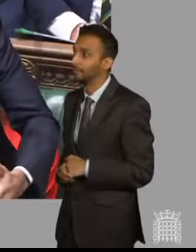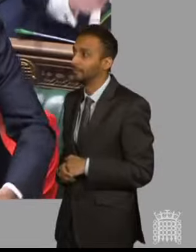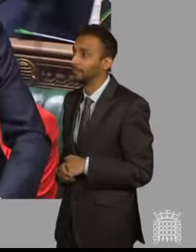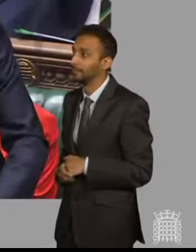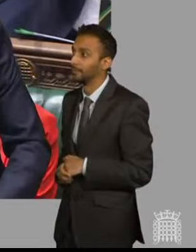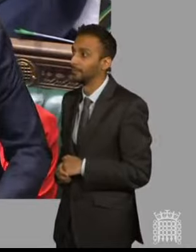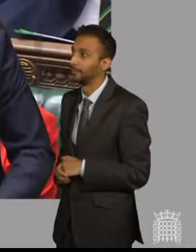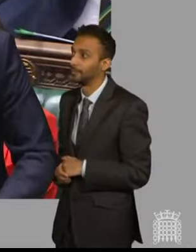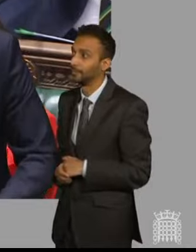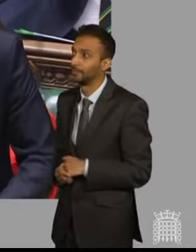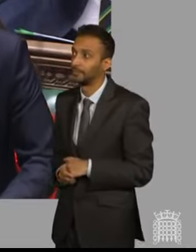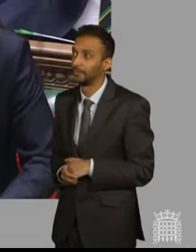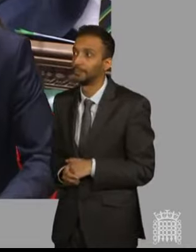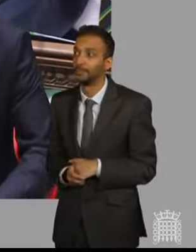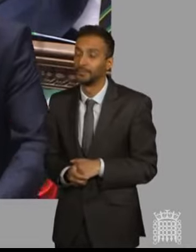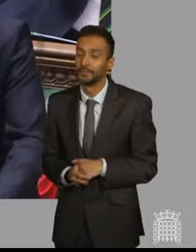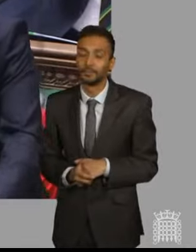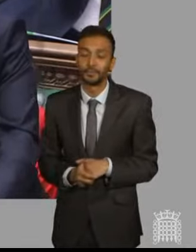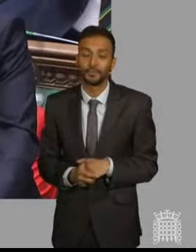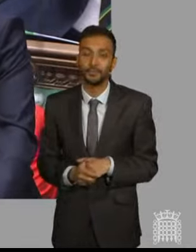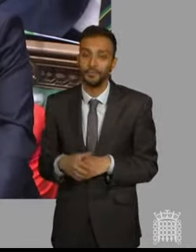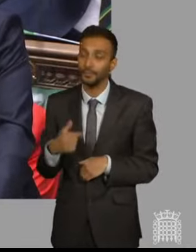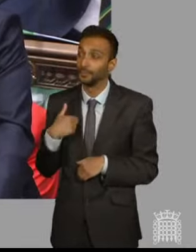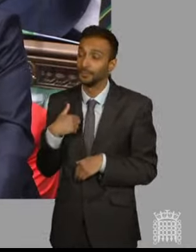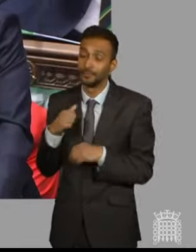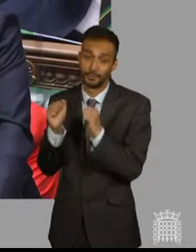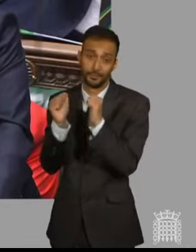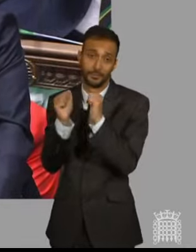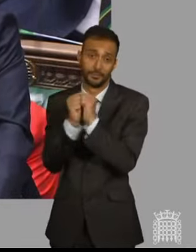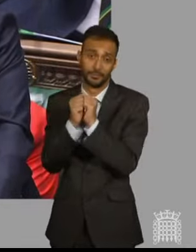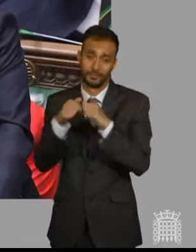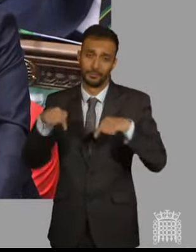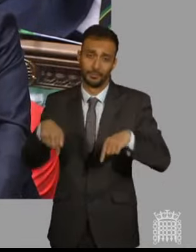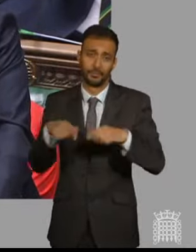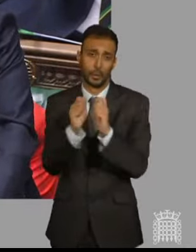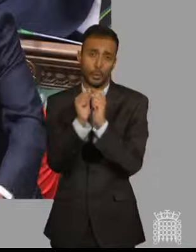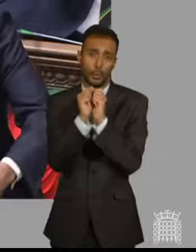We have been capitalising on the benefits of Brexit since we left